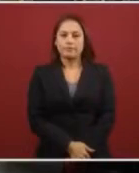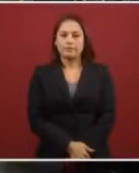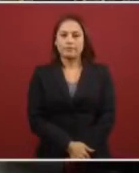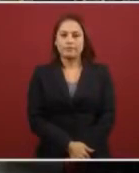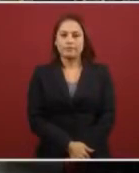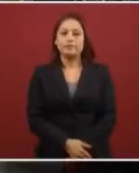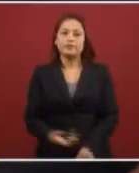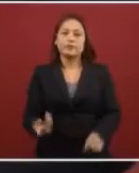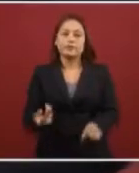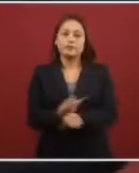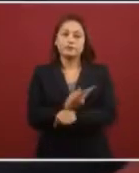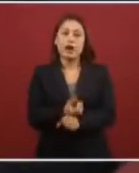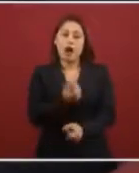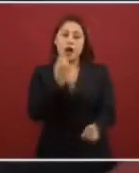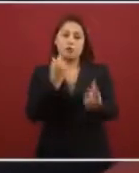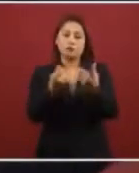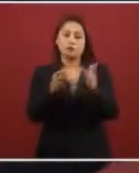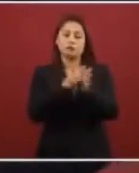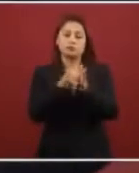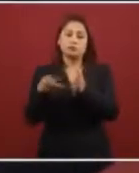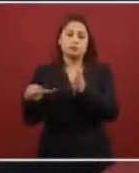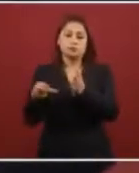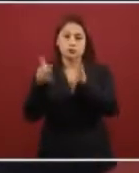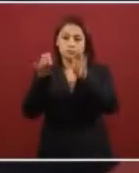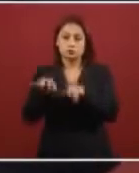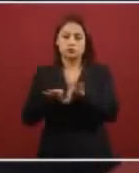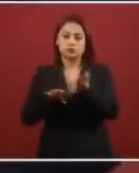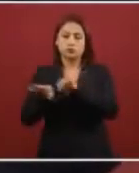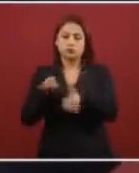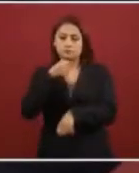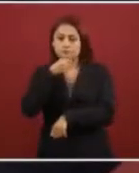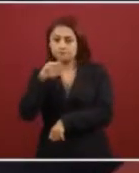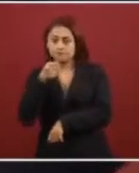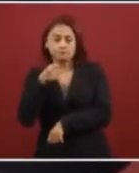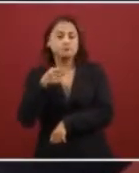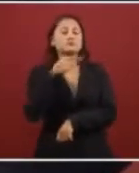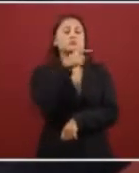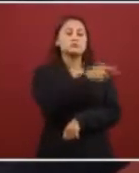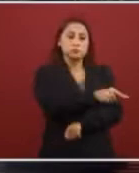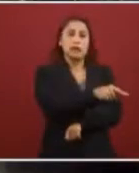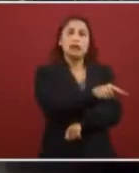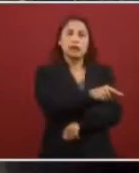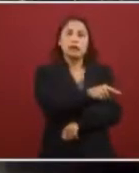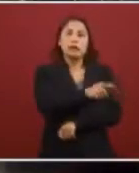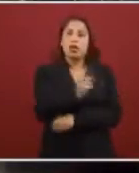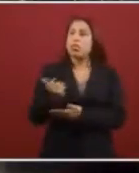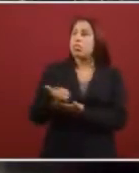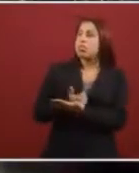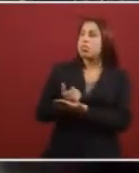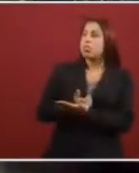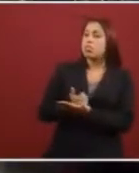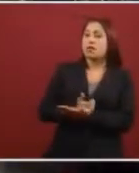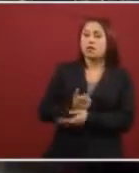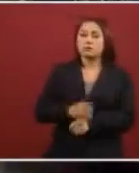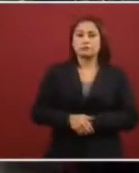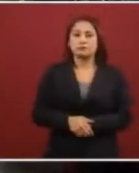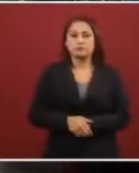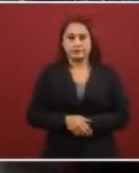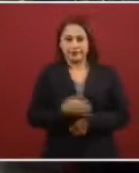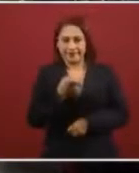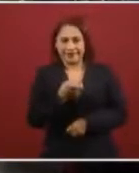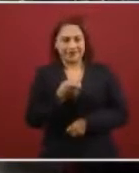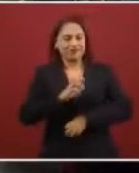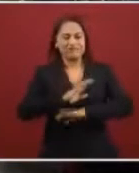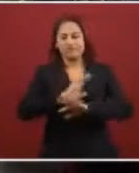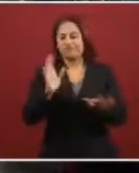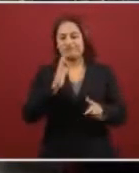cobraban por sus servicios. That they used to charge for their services. Se terminó. That has ended. Y no hemos tenido